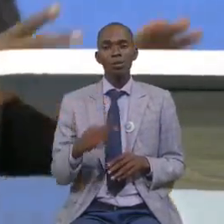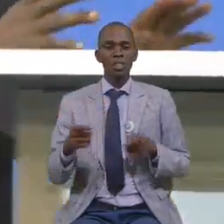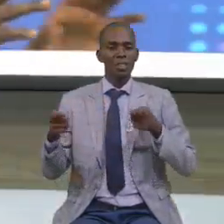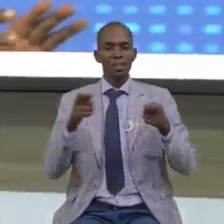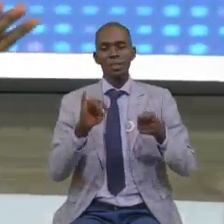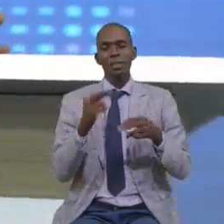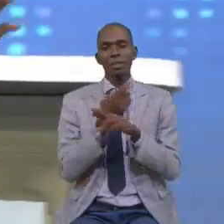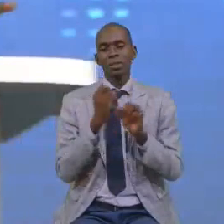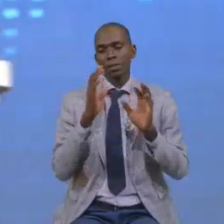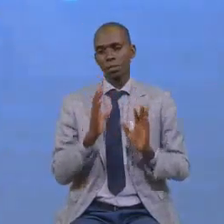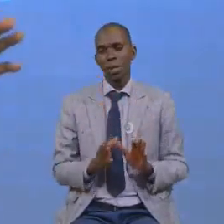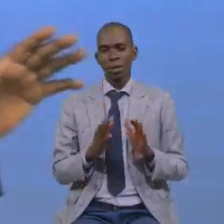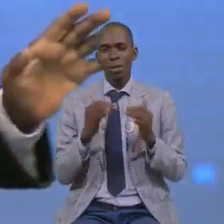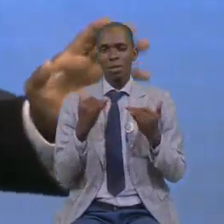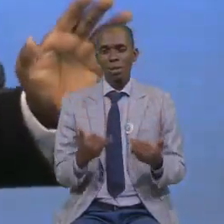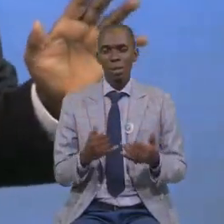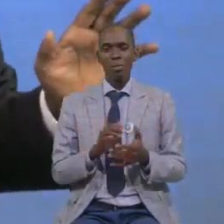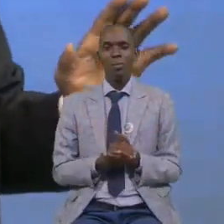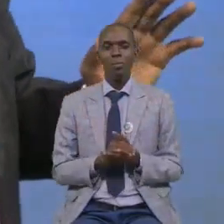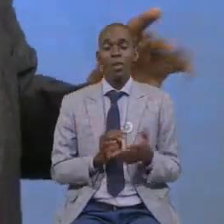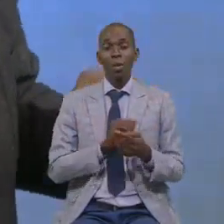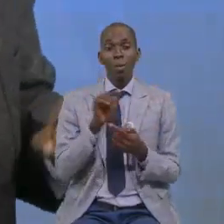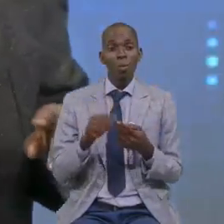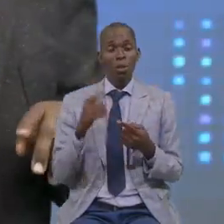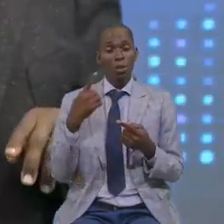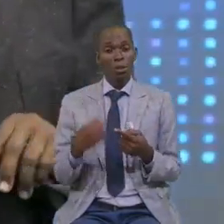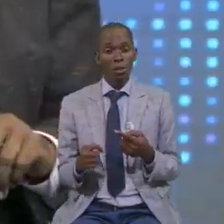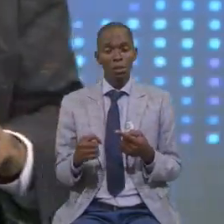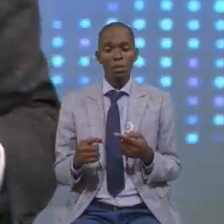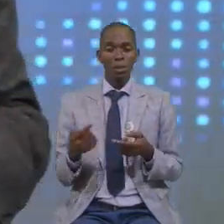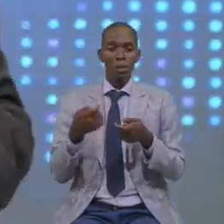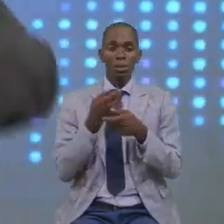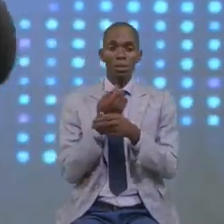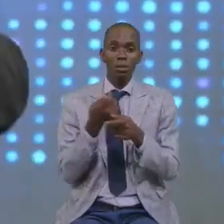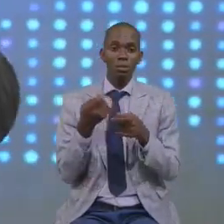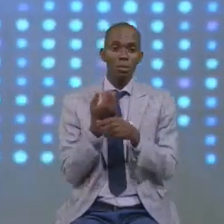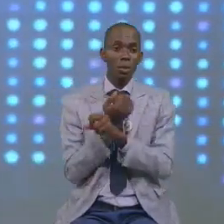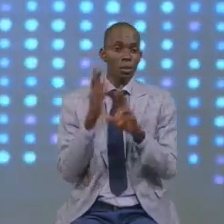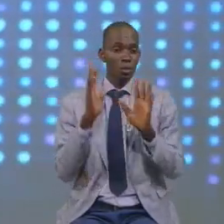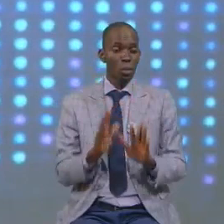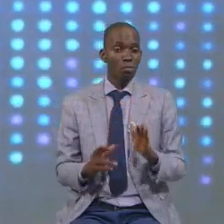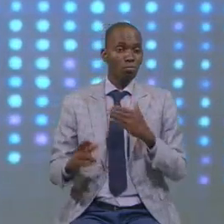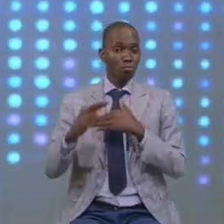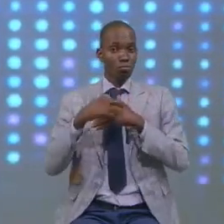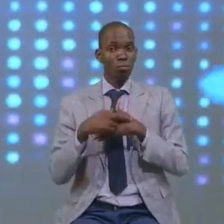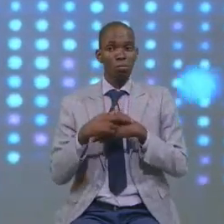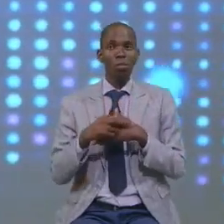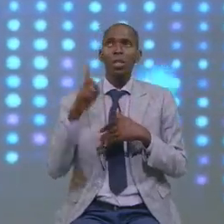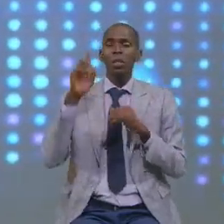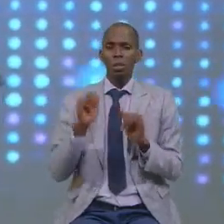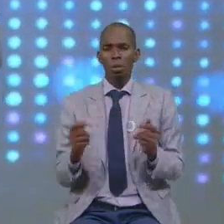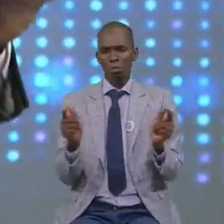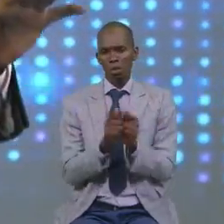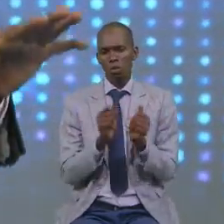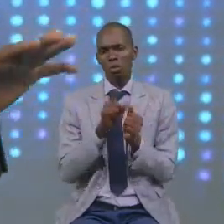redeemer. Now, when the redeemer returns, Number one, he can come to you now.